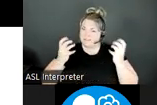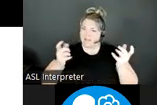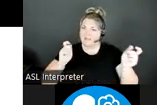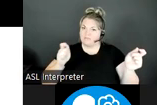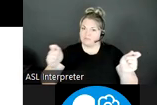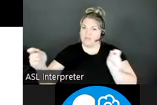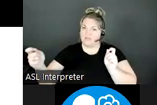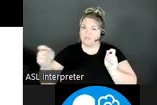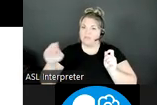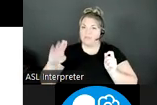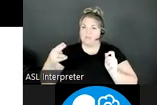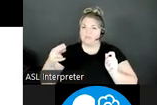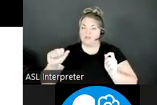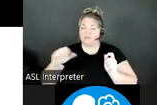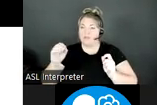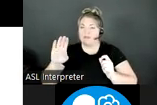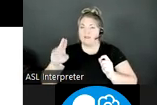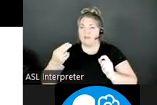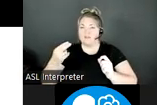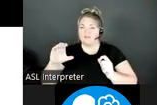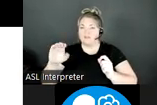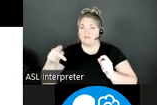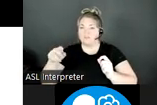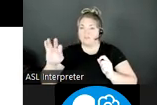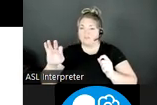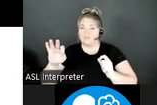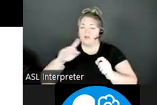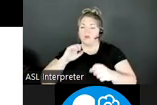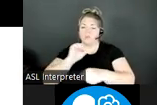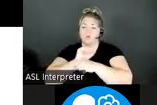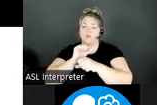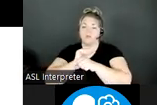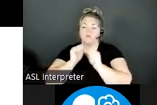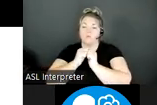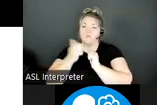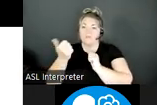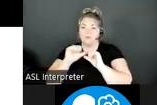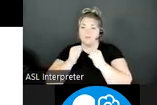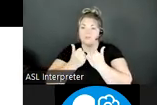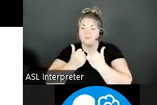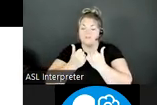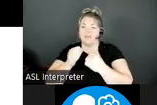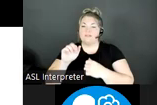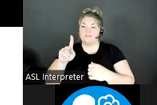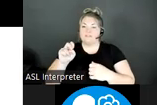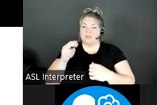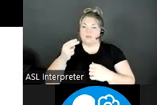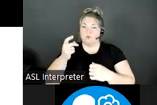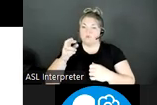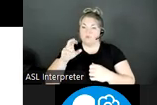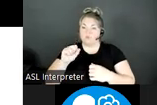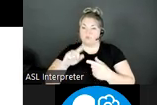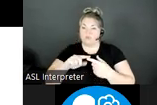that both BHA and HCPF are working with other agencies and stakeholders to continue to